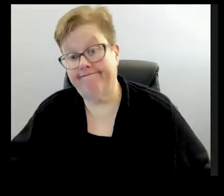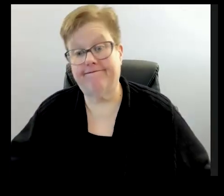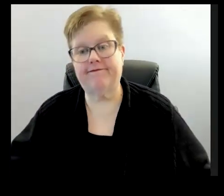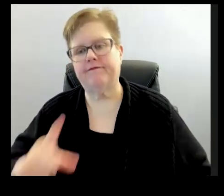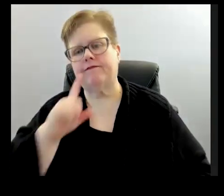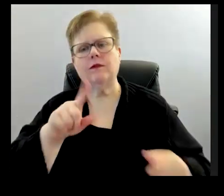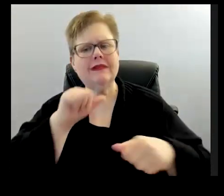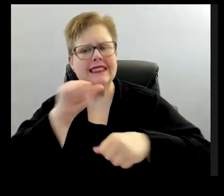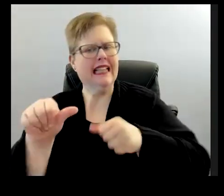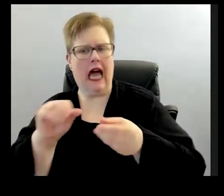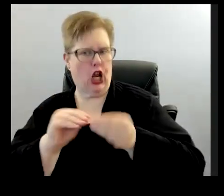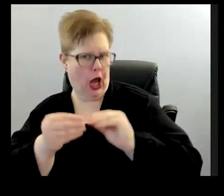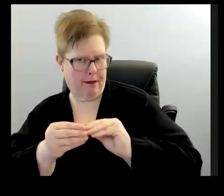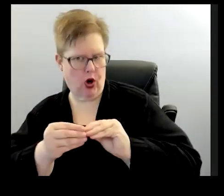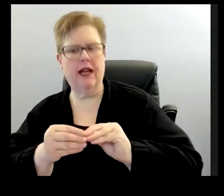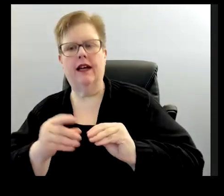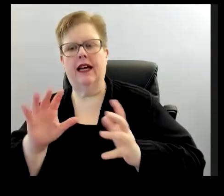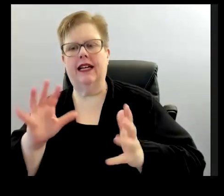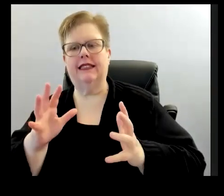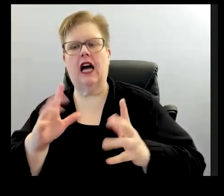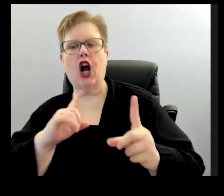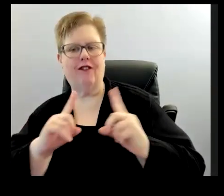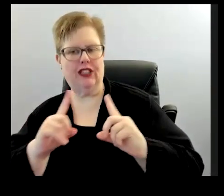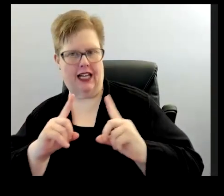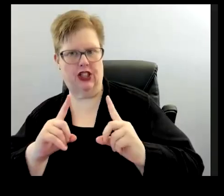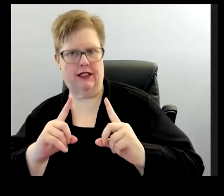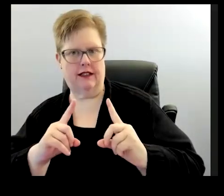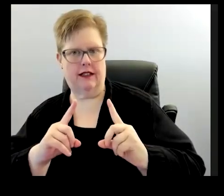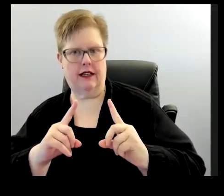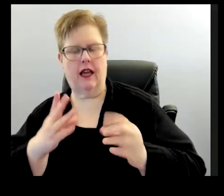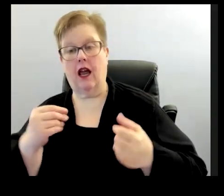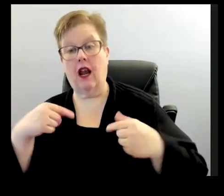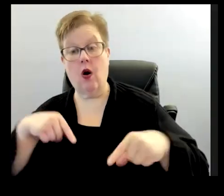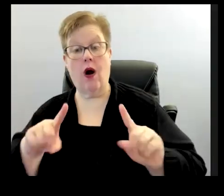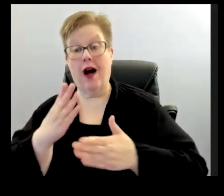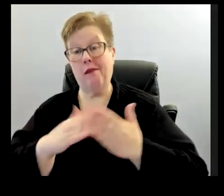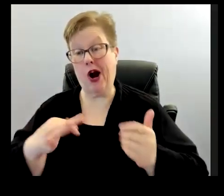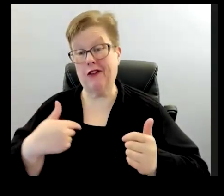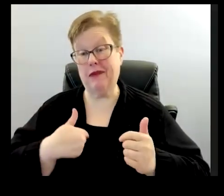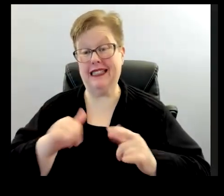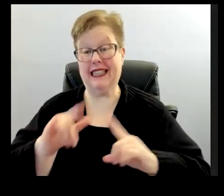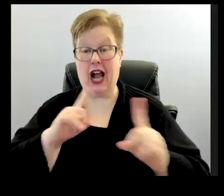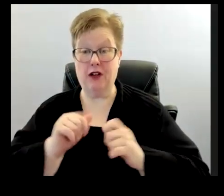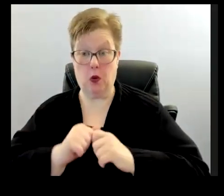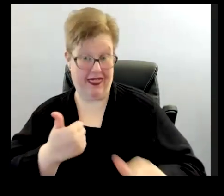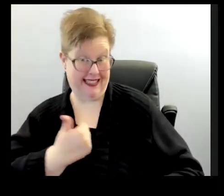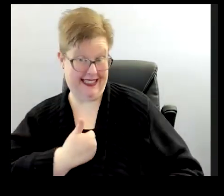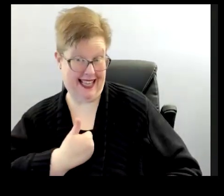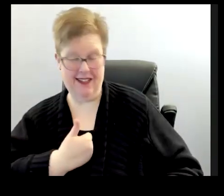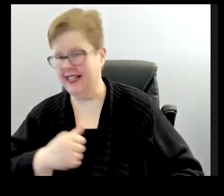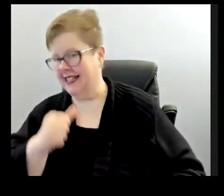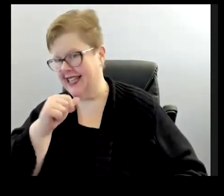So it's not a number, it's really sort of a conversation. And while part of me is like it's a conversation with yourself, it is